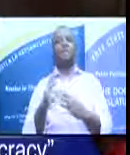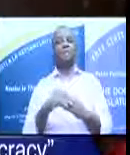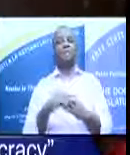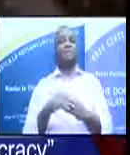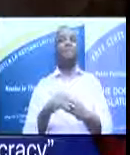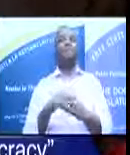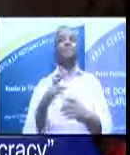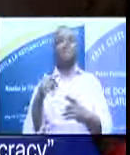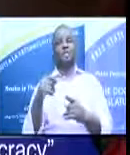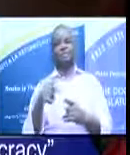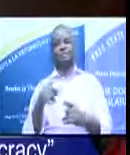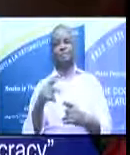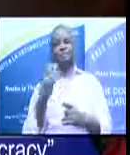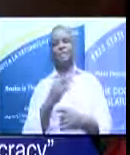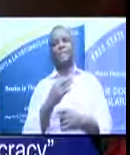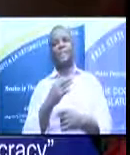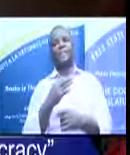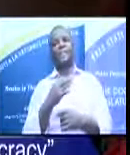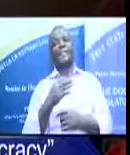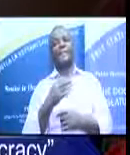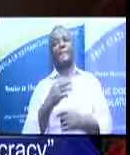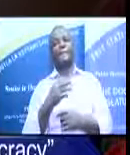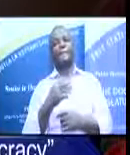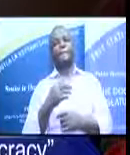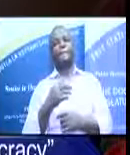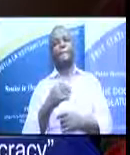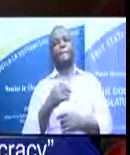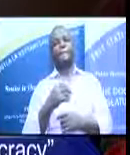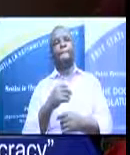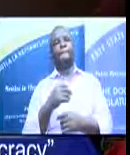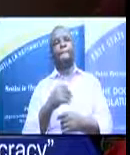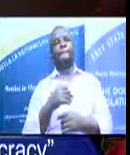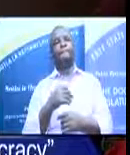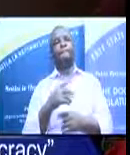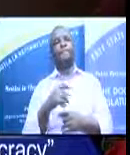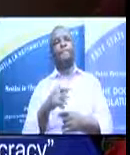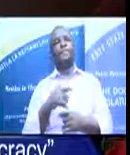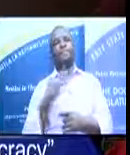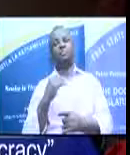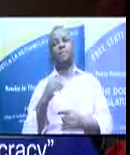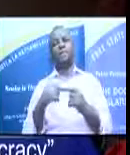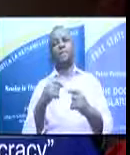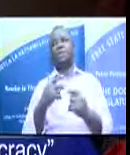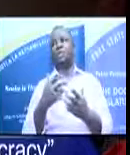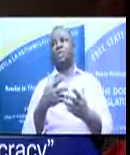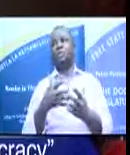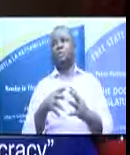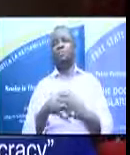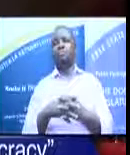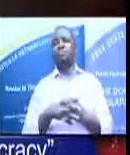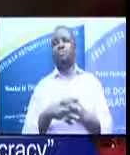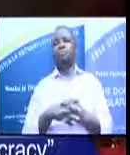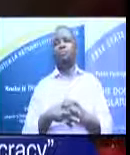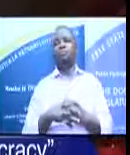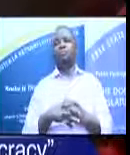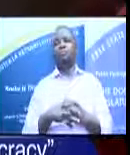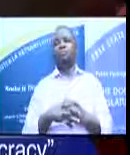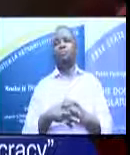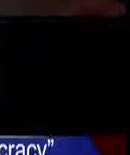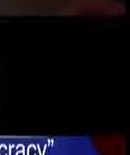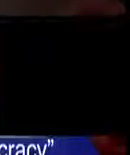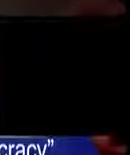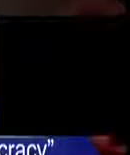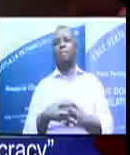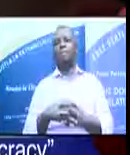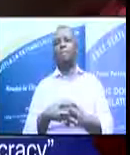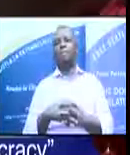stood before this House was to stand and talk about how we are never going